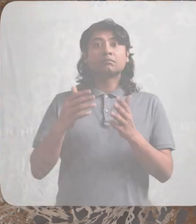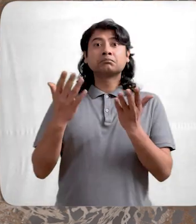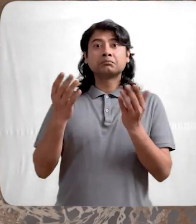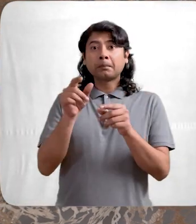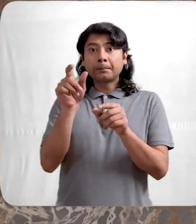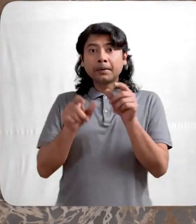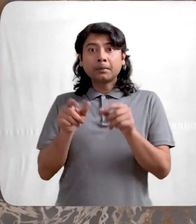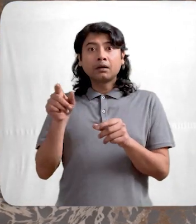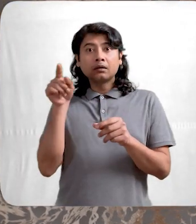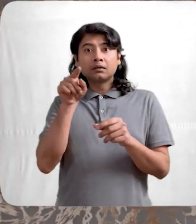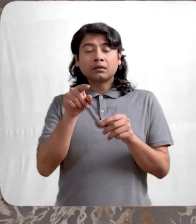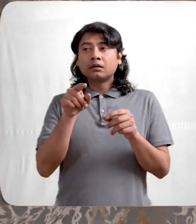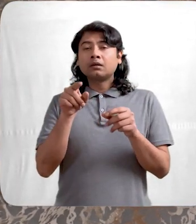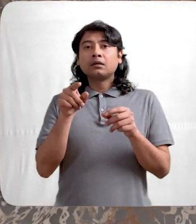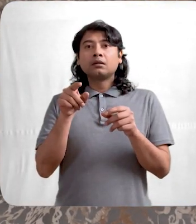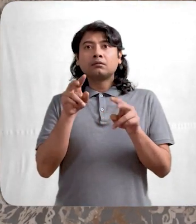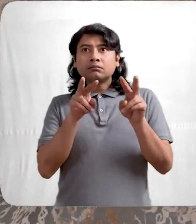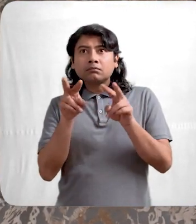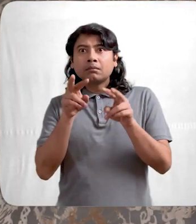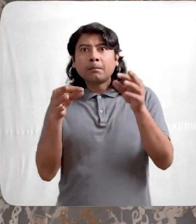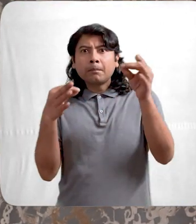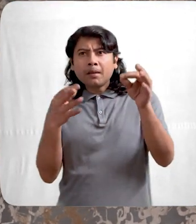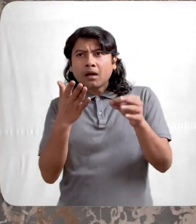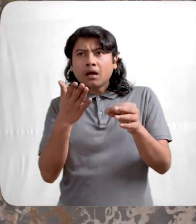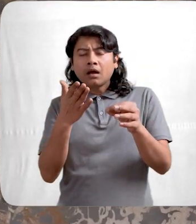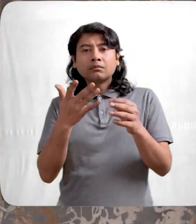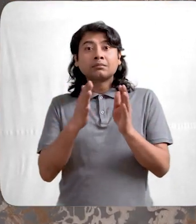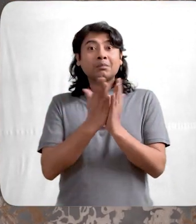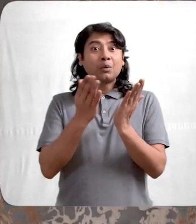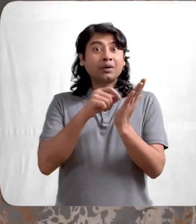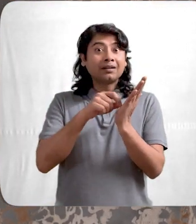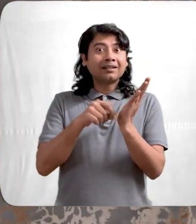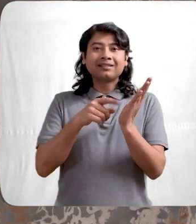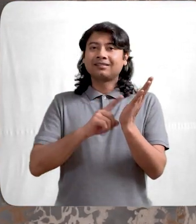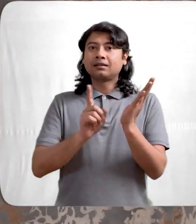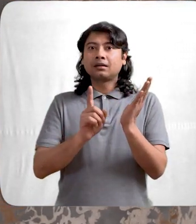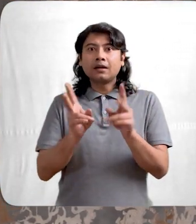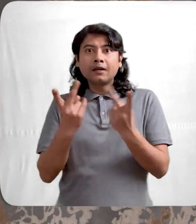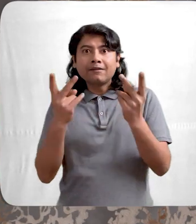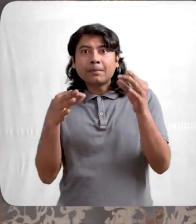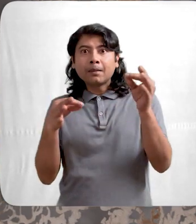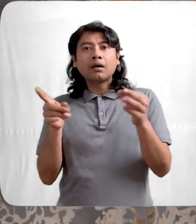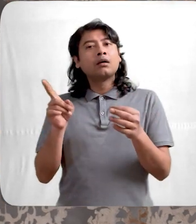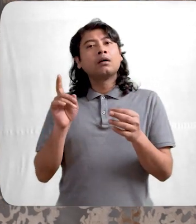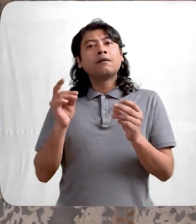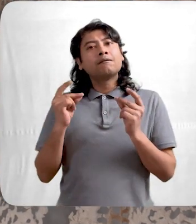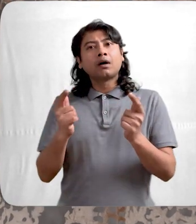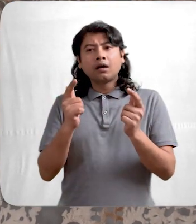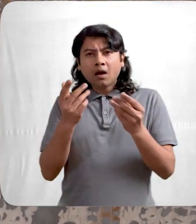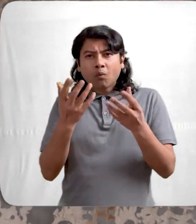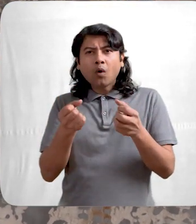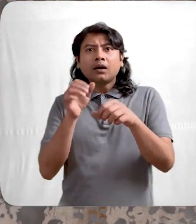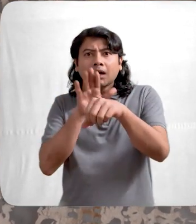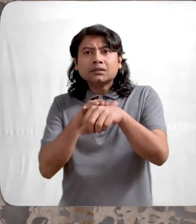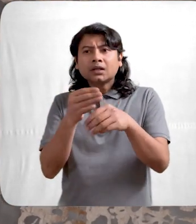When somebody sees paper, especially the non-regular kind of paper, they want to touch that. So the tactile quality of the